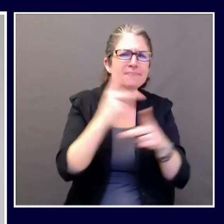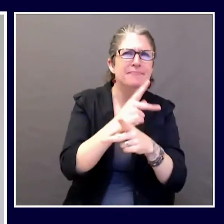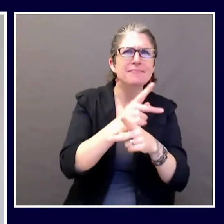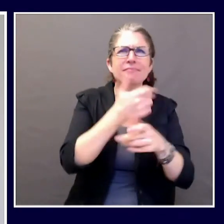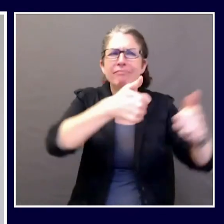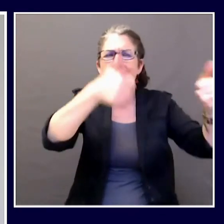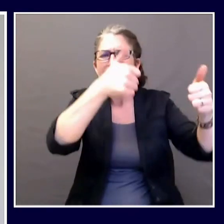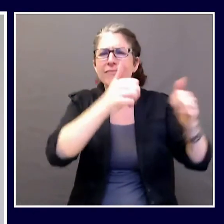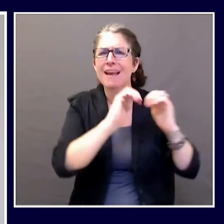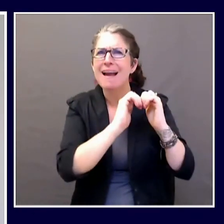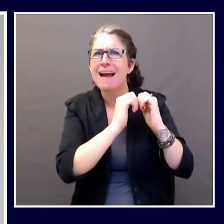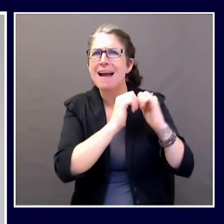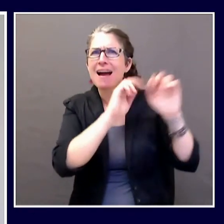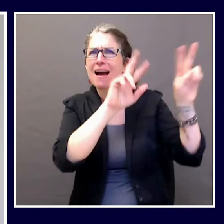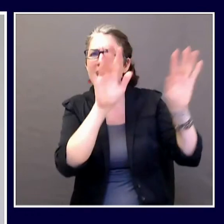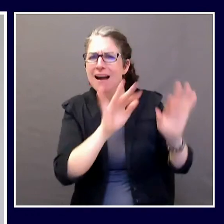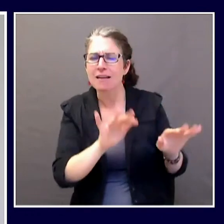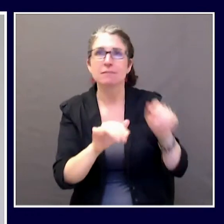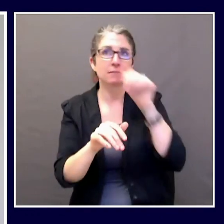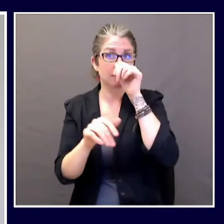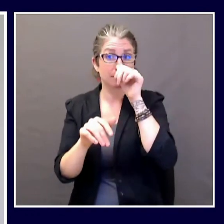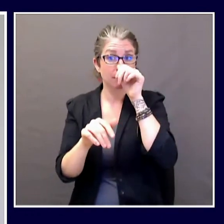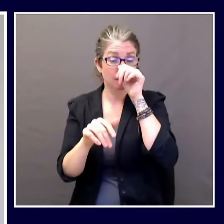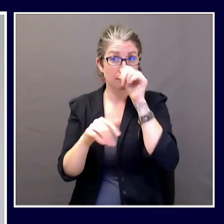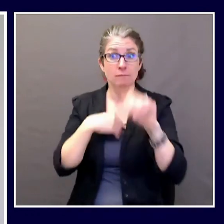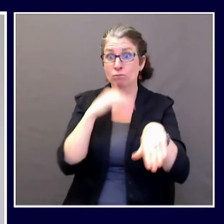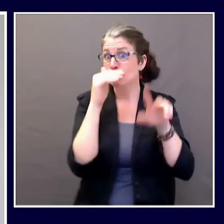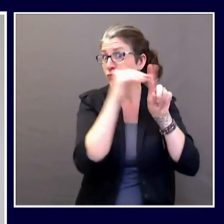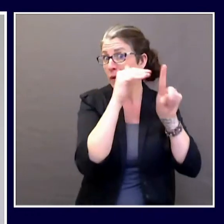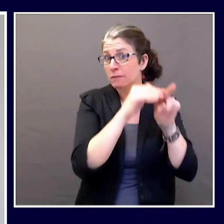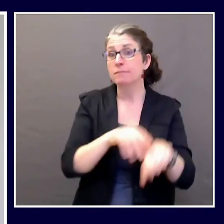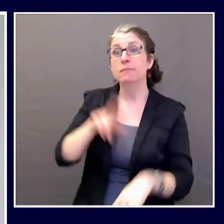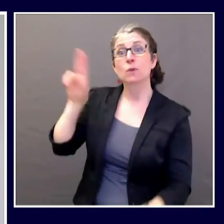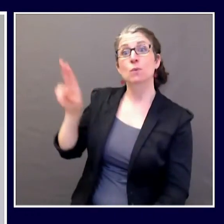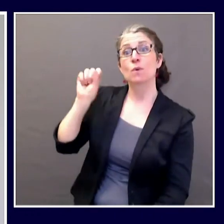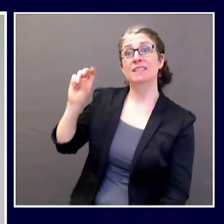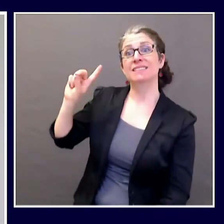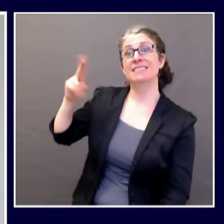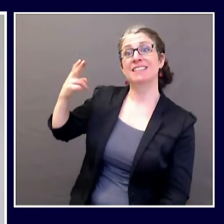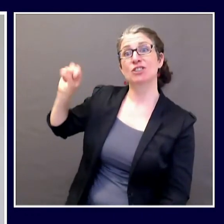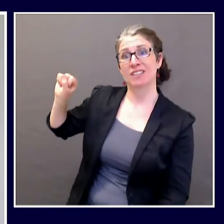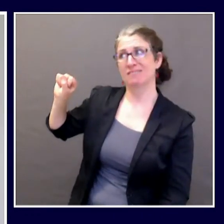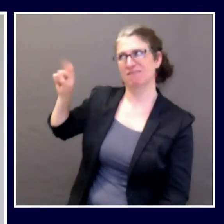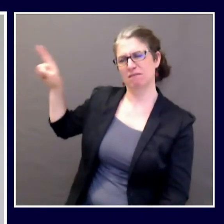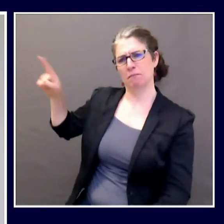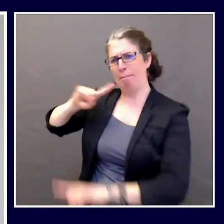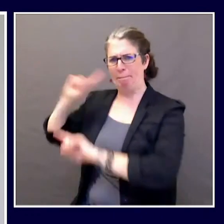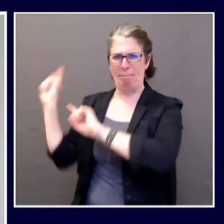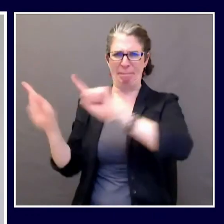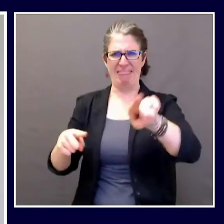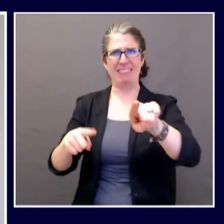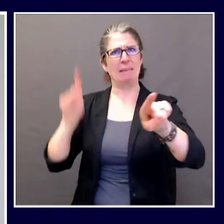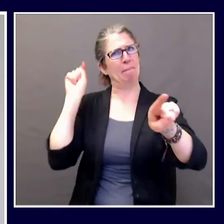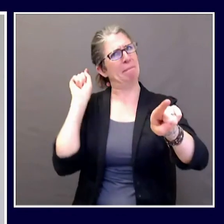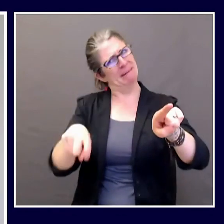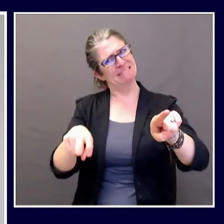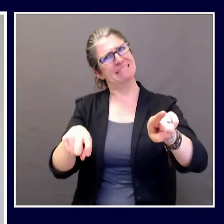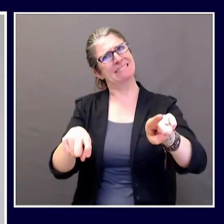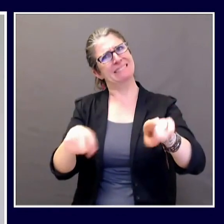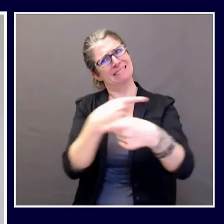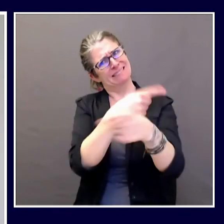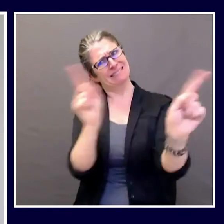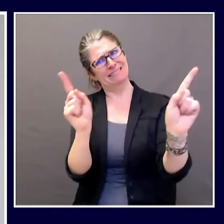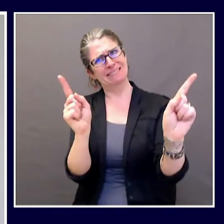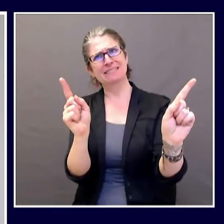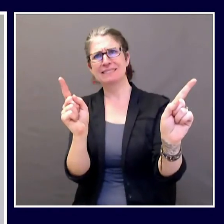Secretary to make educators and licensed child care workers eligible for vaccination. Now, we recognize that making that change takes a little bit of